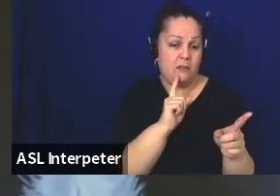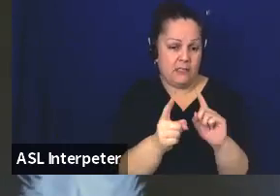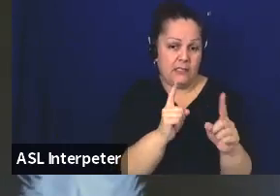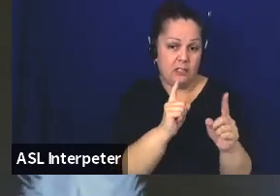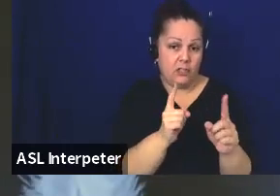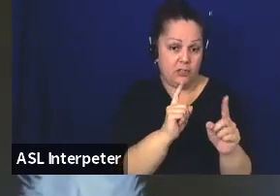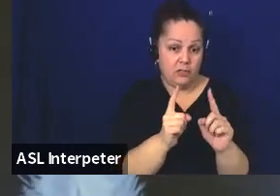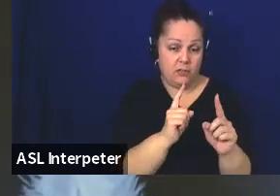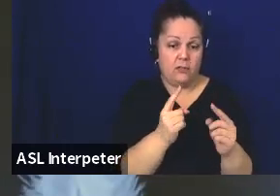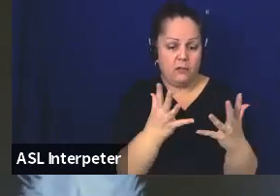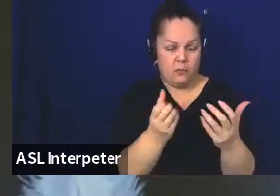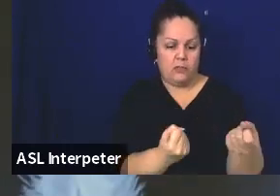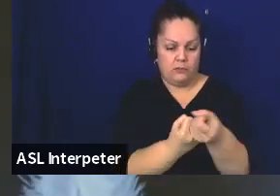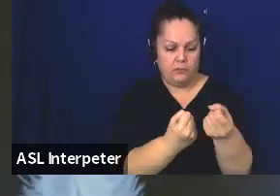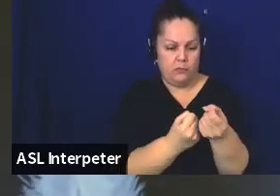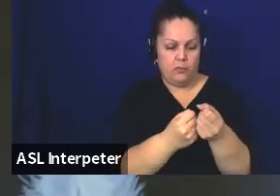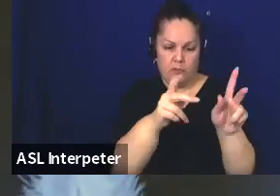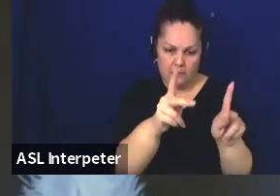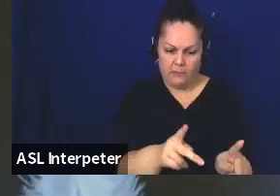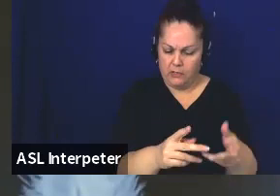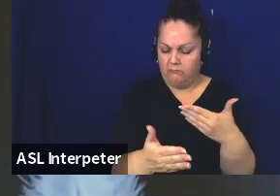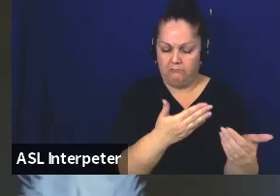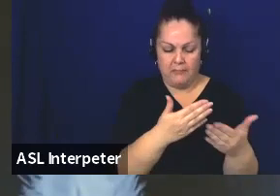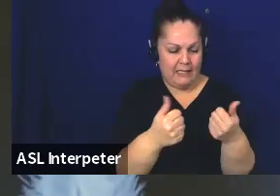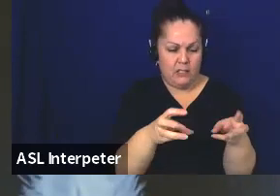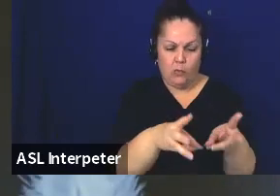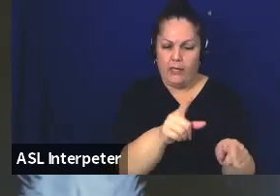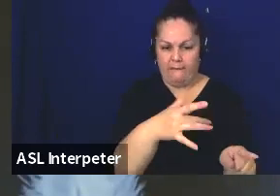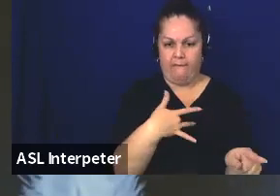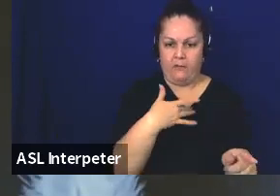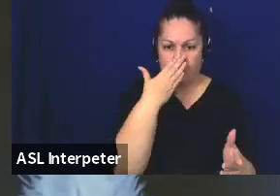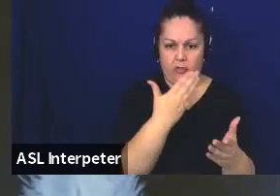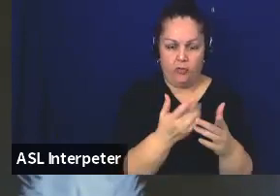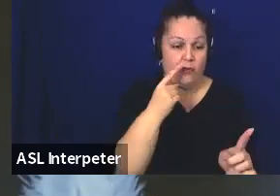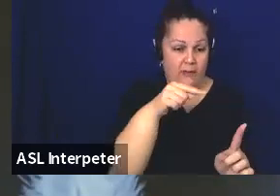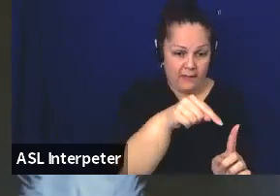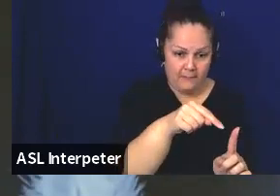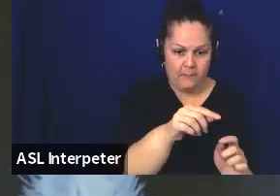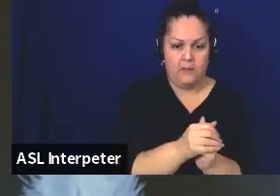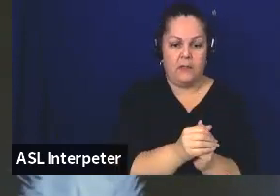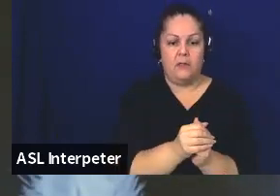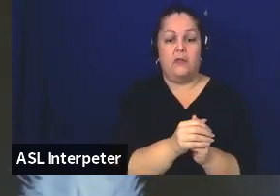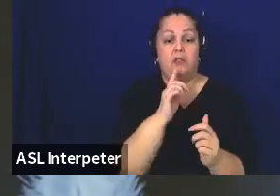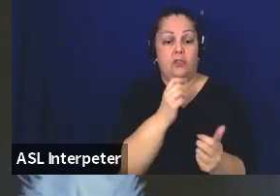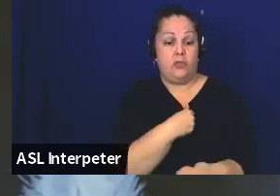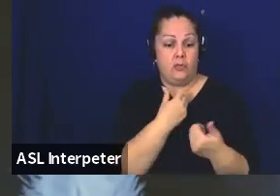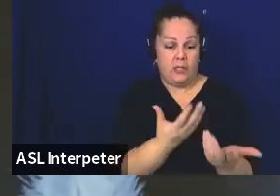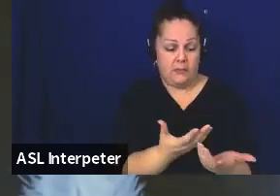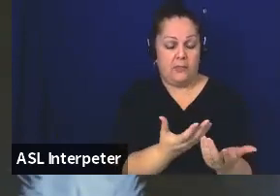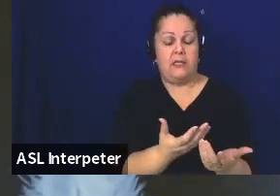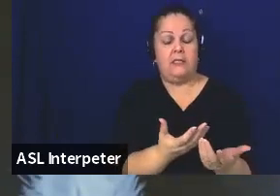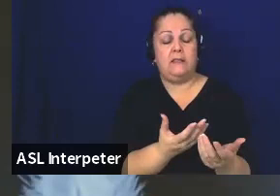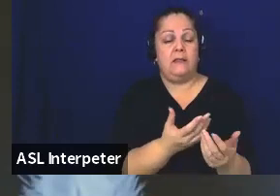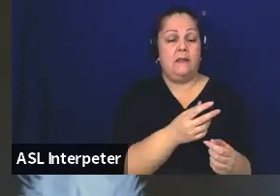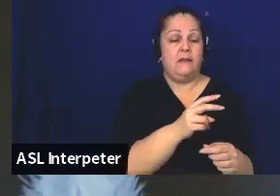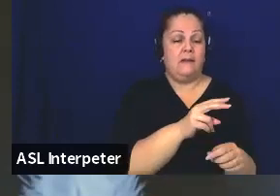and wants to support the individual in whatever way feels good for them. It highlights the practice of not just expressing verbal and nonverbal